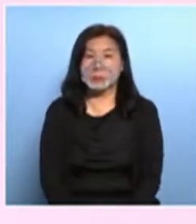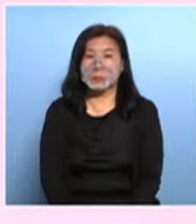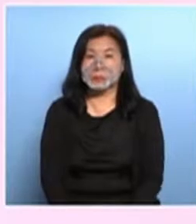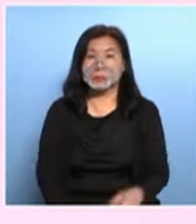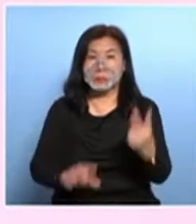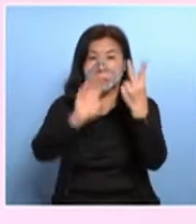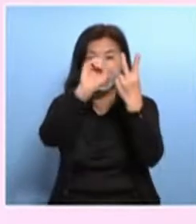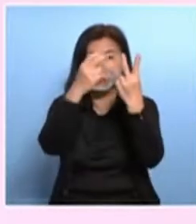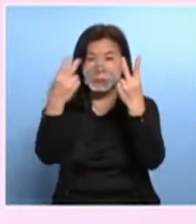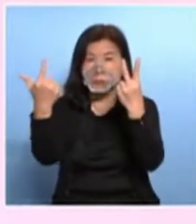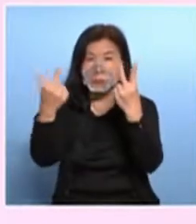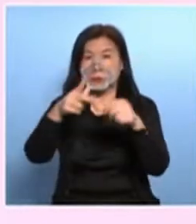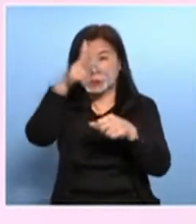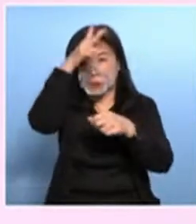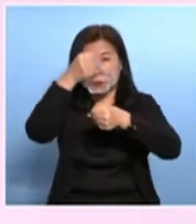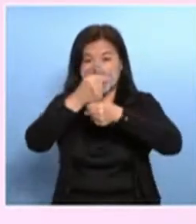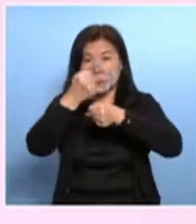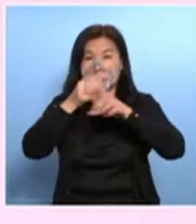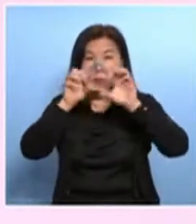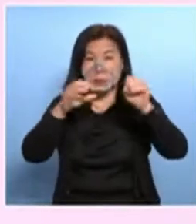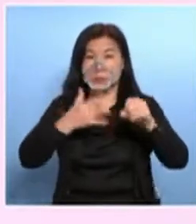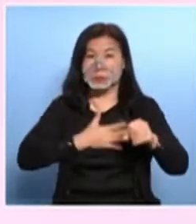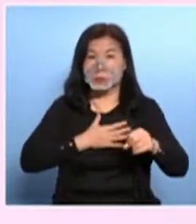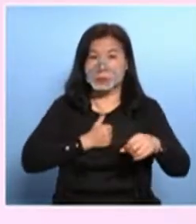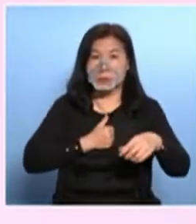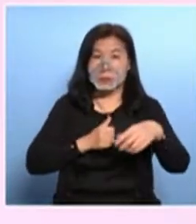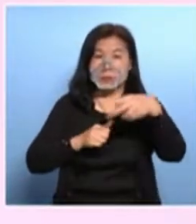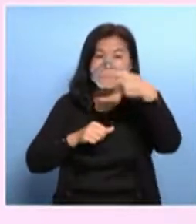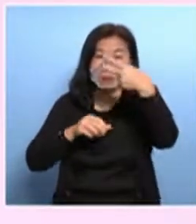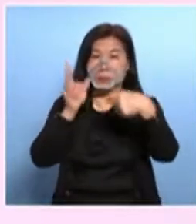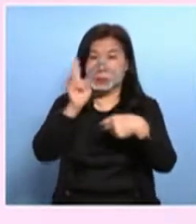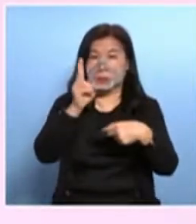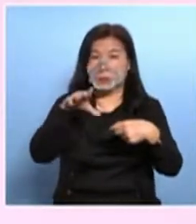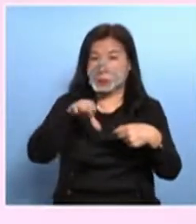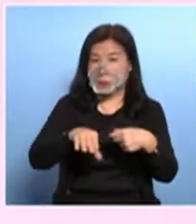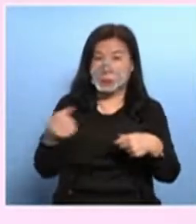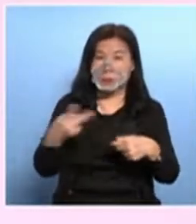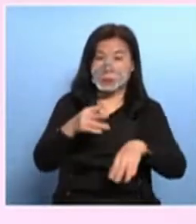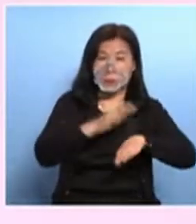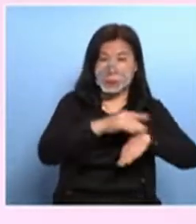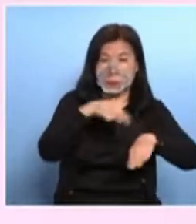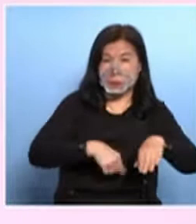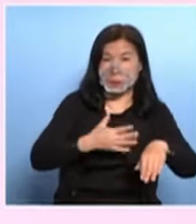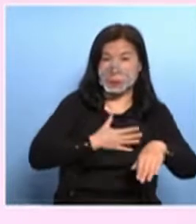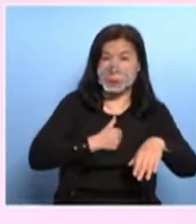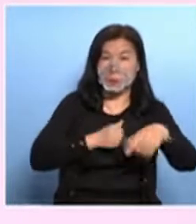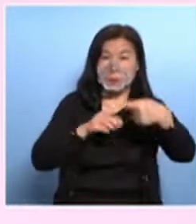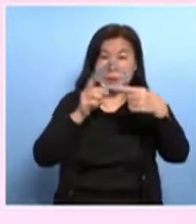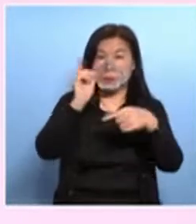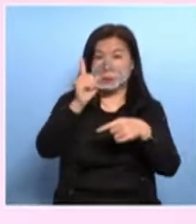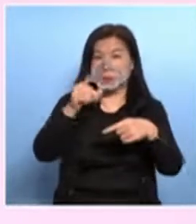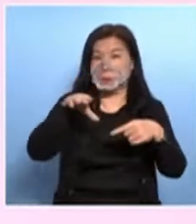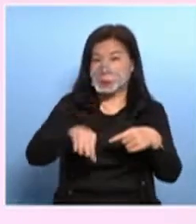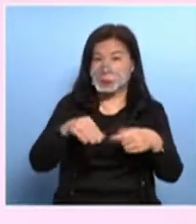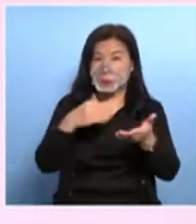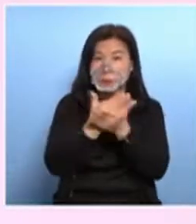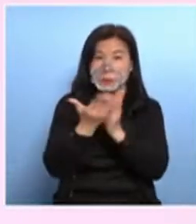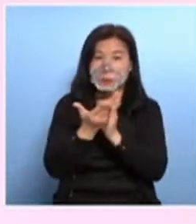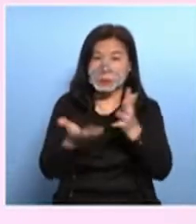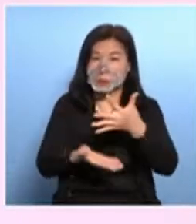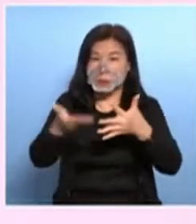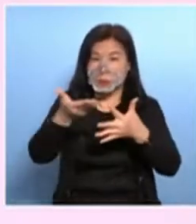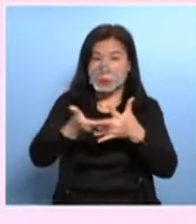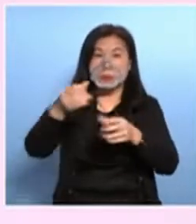Apart from the earmarked sum of $20 billion as announced in the 2018 policy address, I will set aside another $10